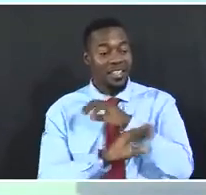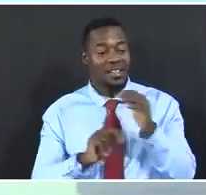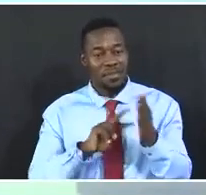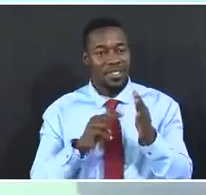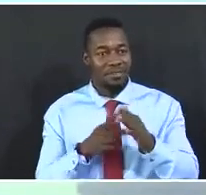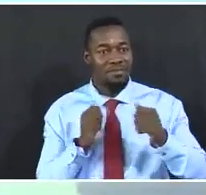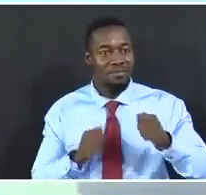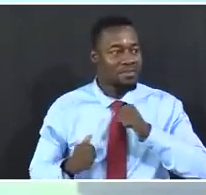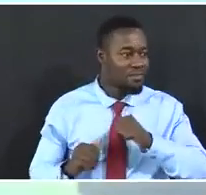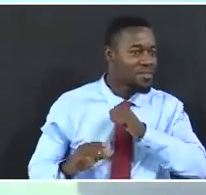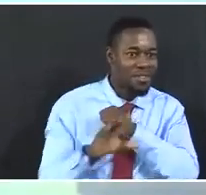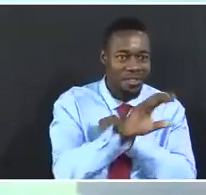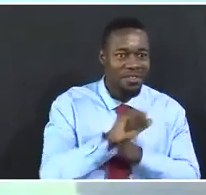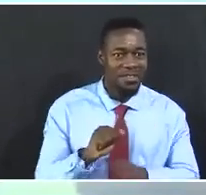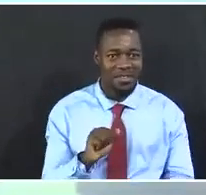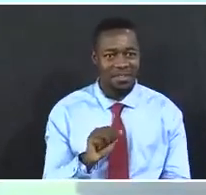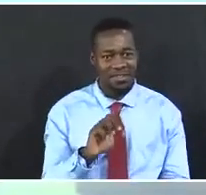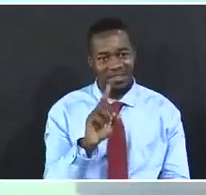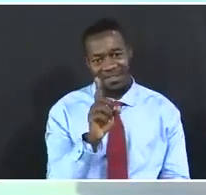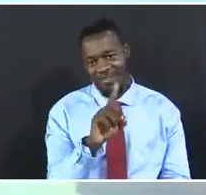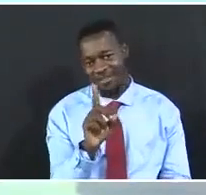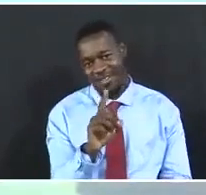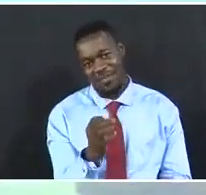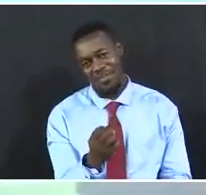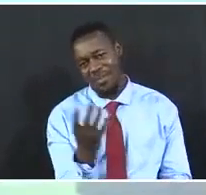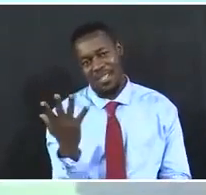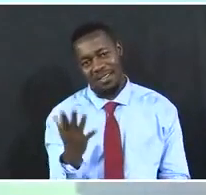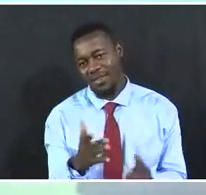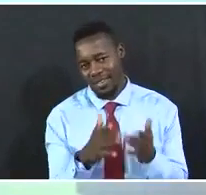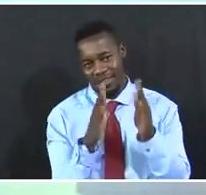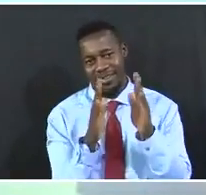world. The issue of pornography.